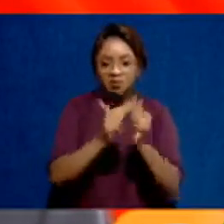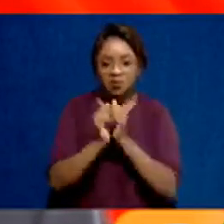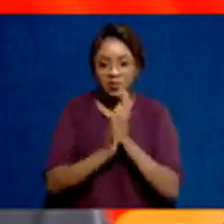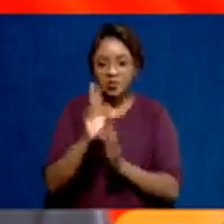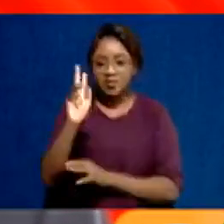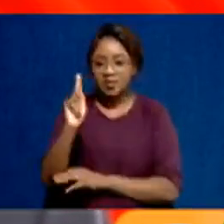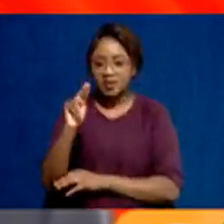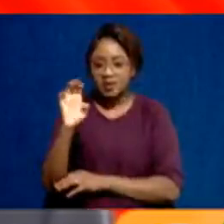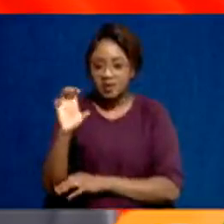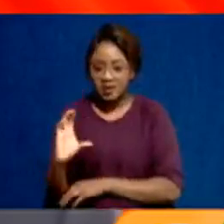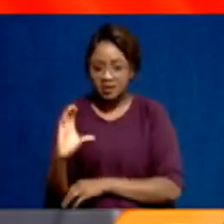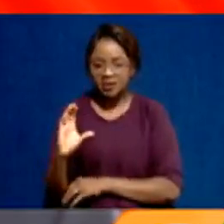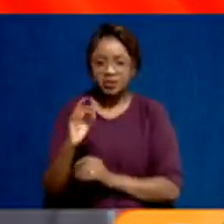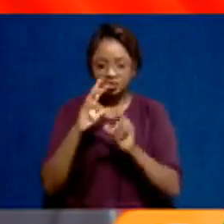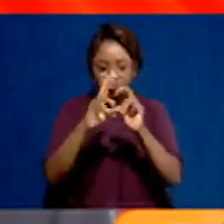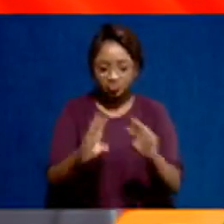to investigate the